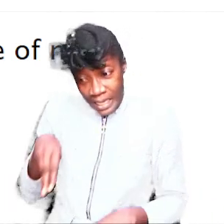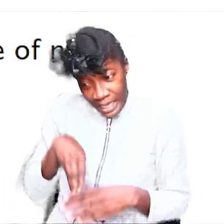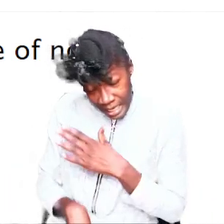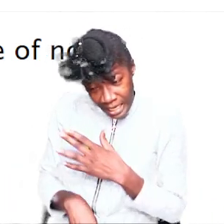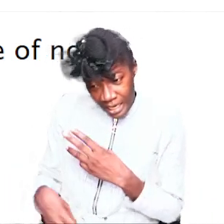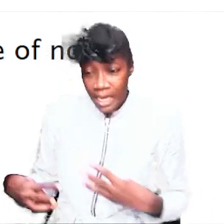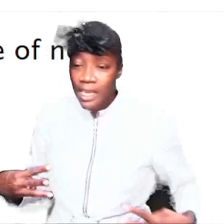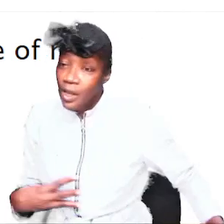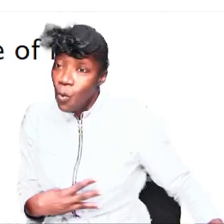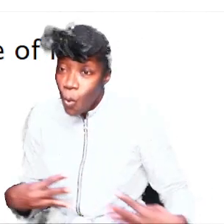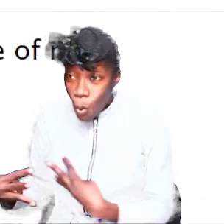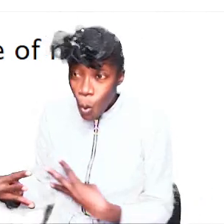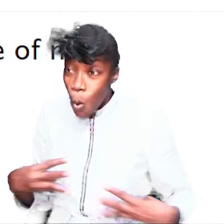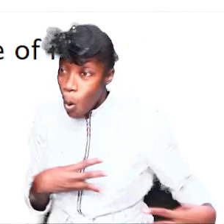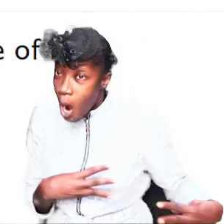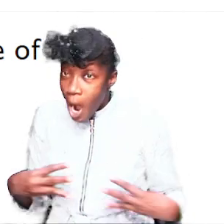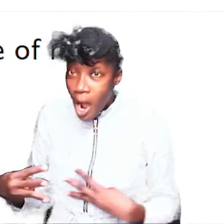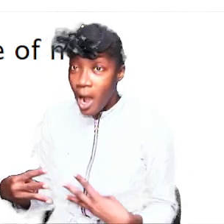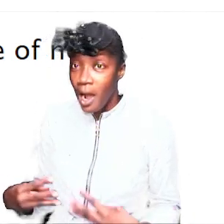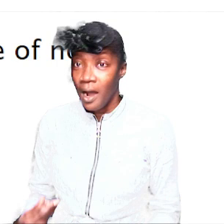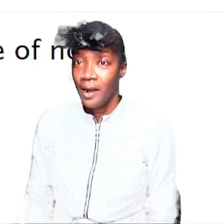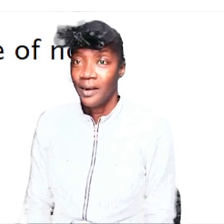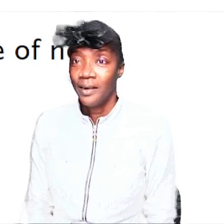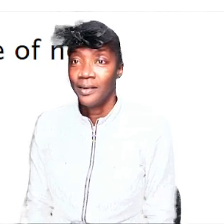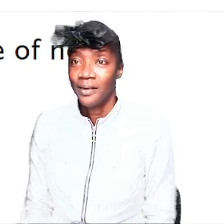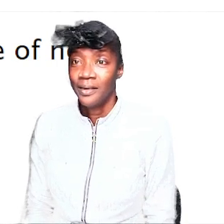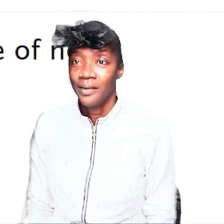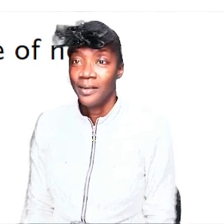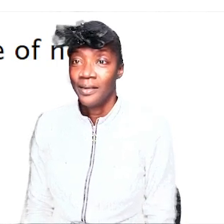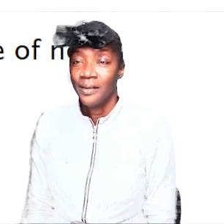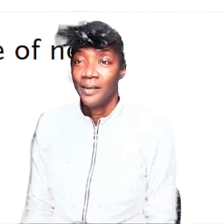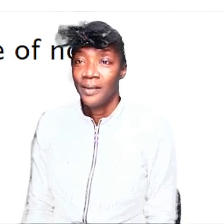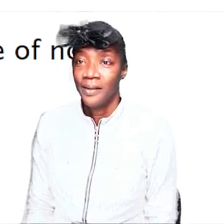battle. And